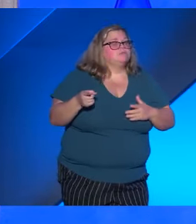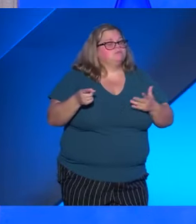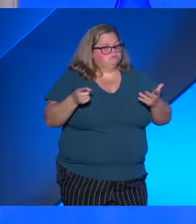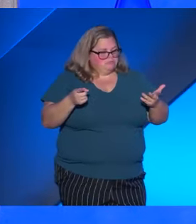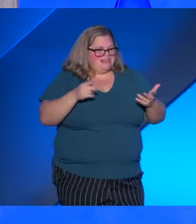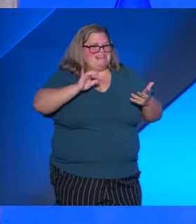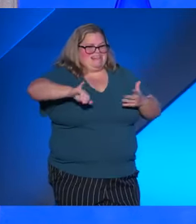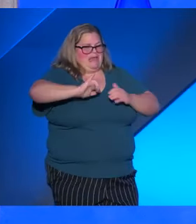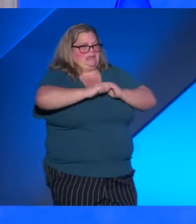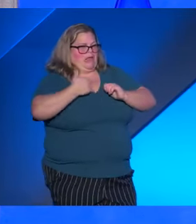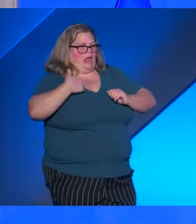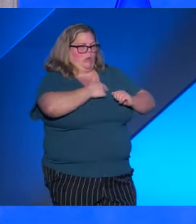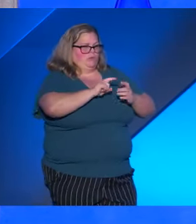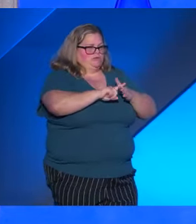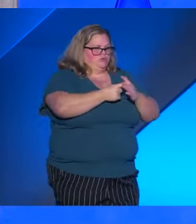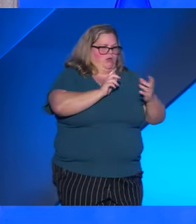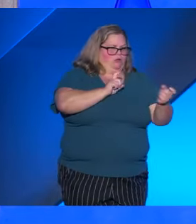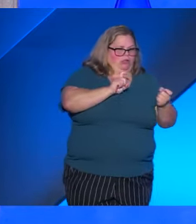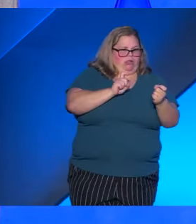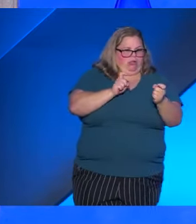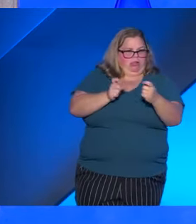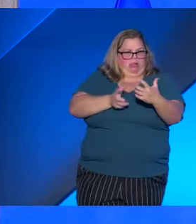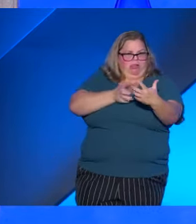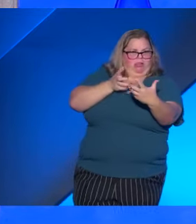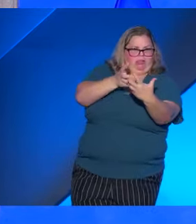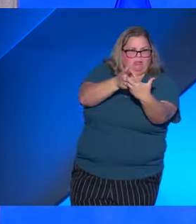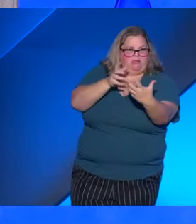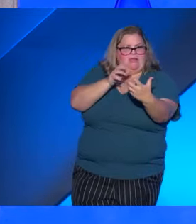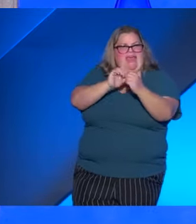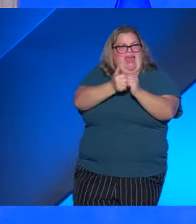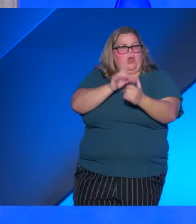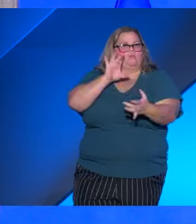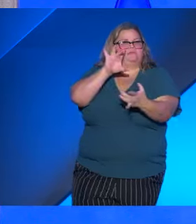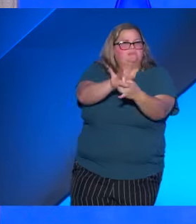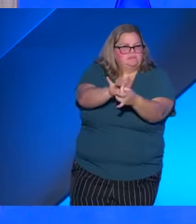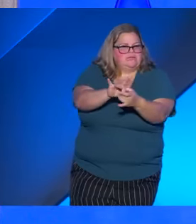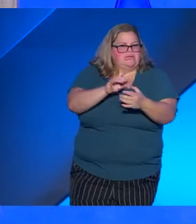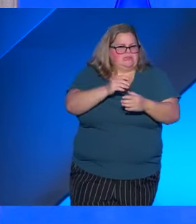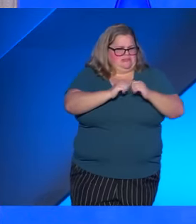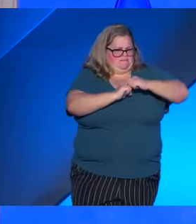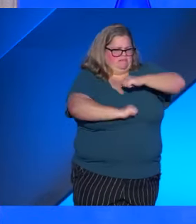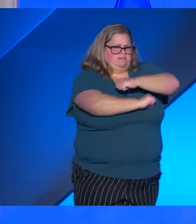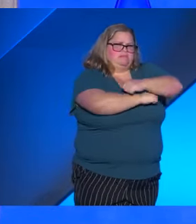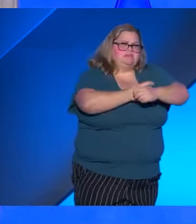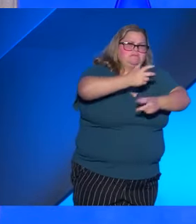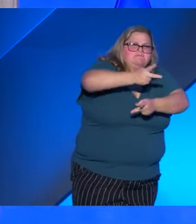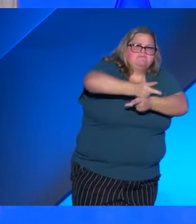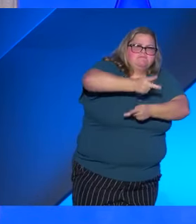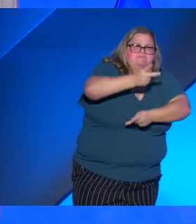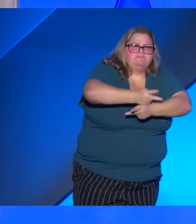to tailor how we connect. The foundation of care needs to